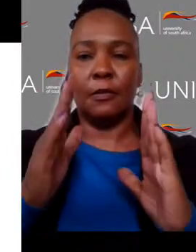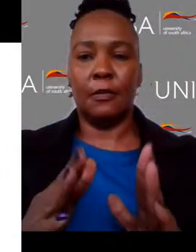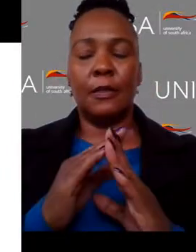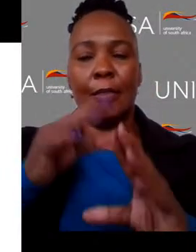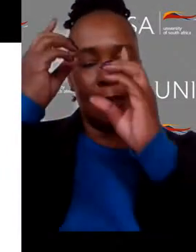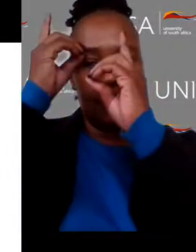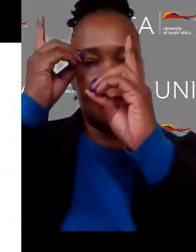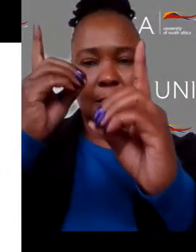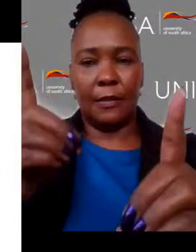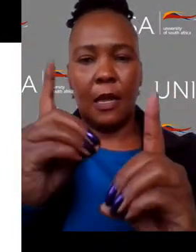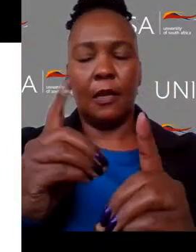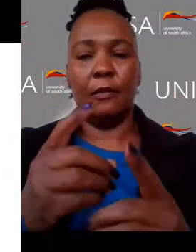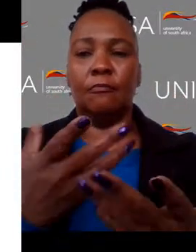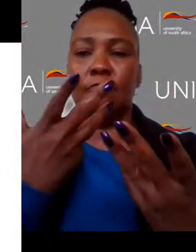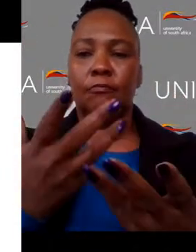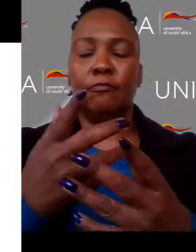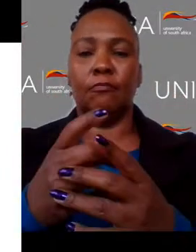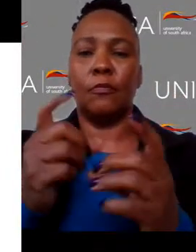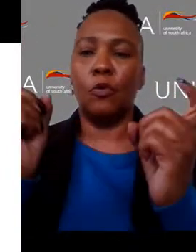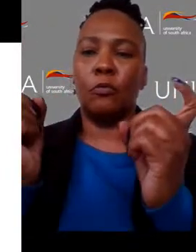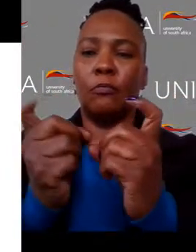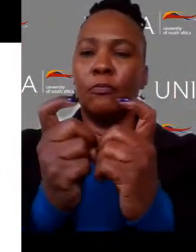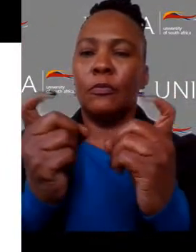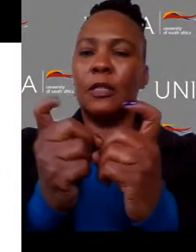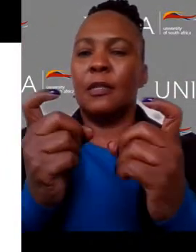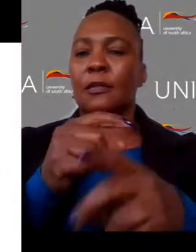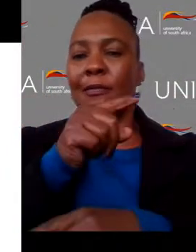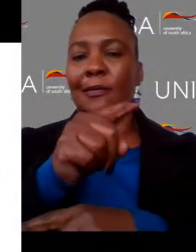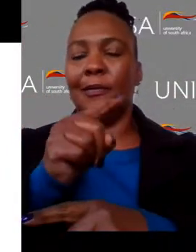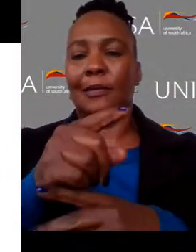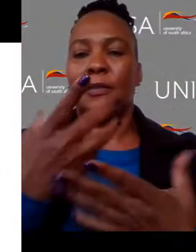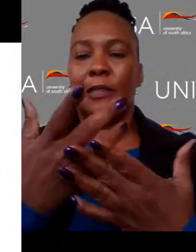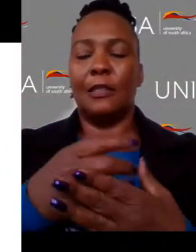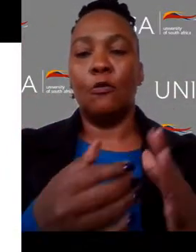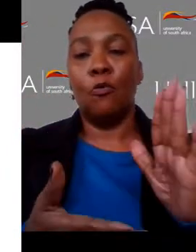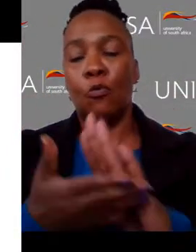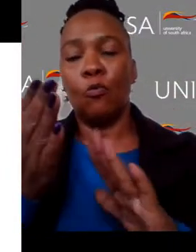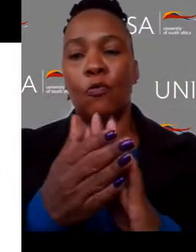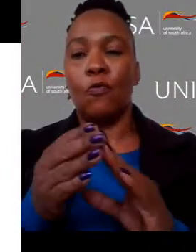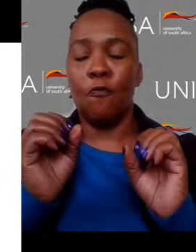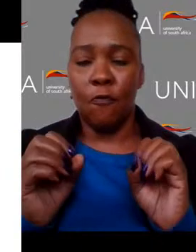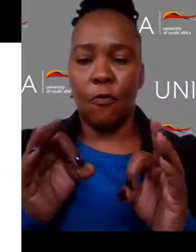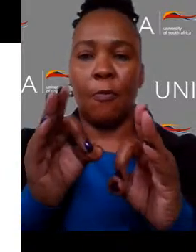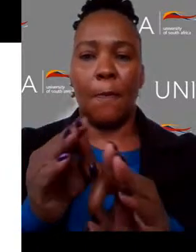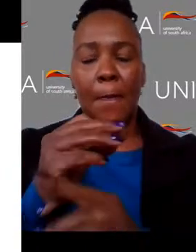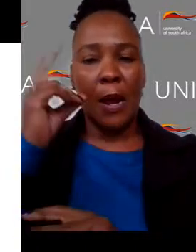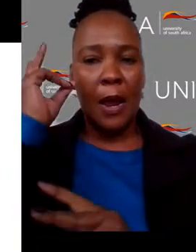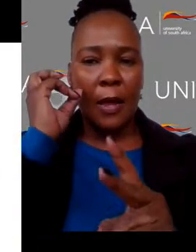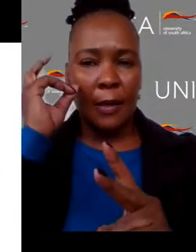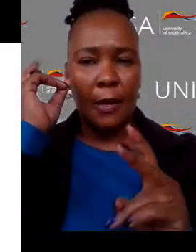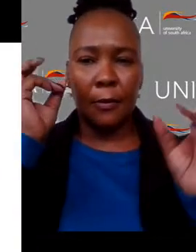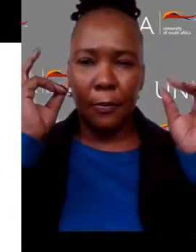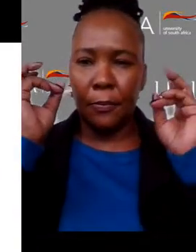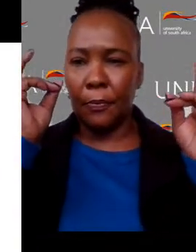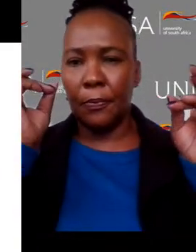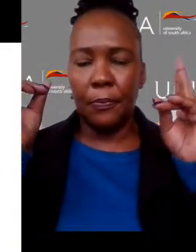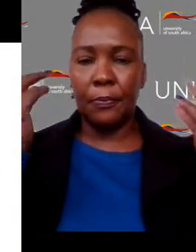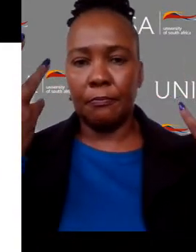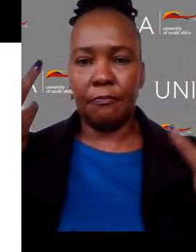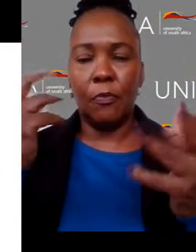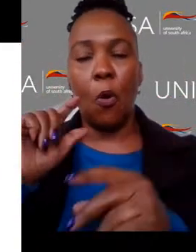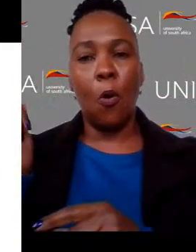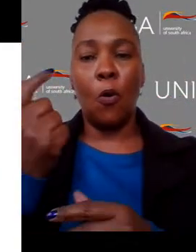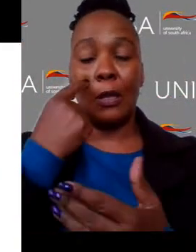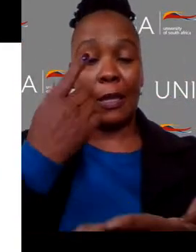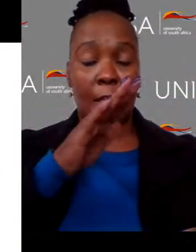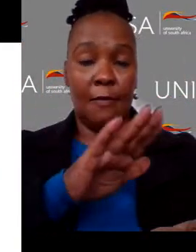to contest the charge, they will go through to a formal hearing, and in this hearing, all the evidence is weighed up